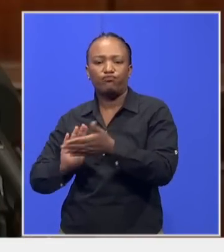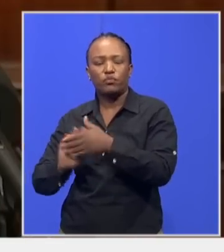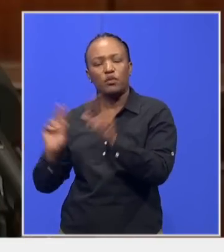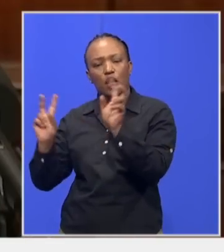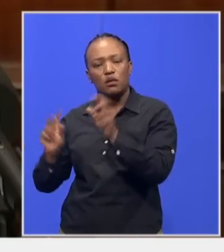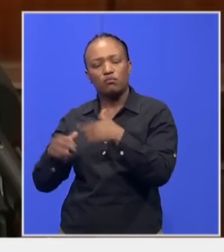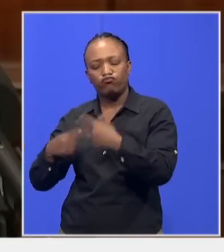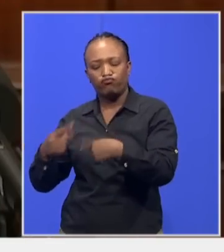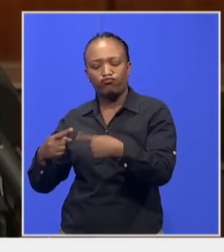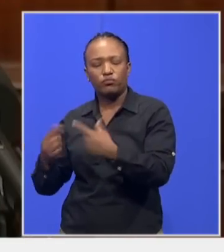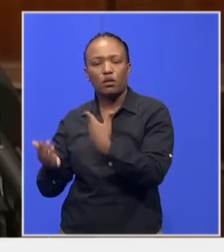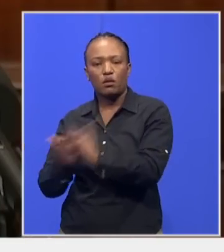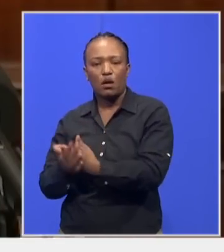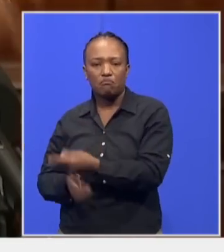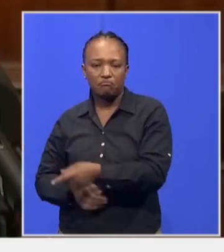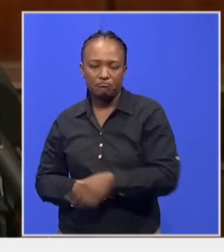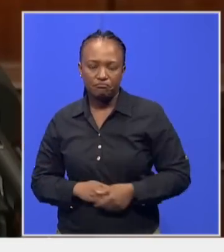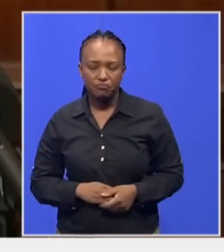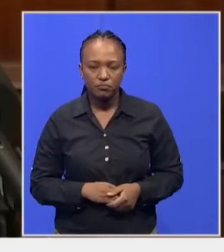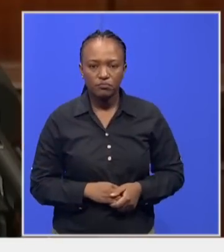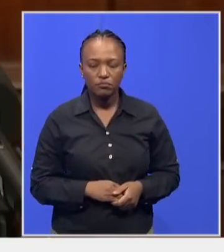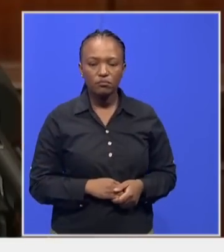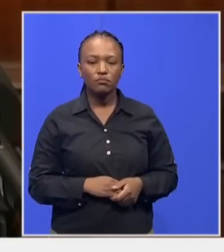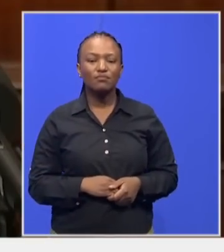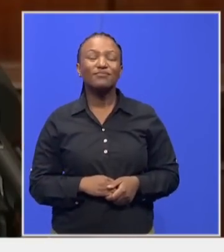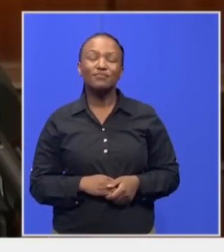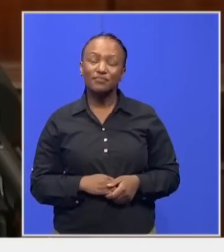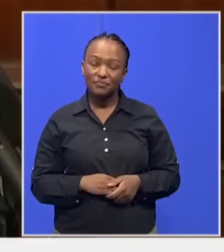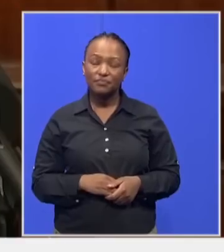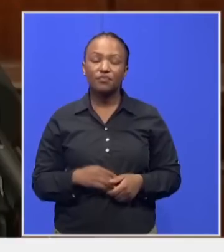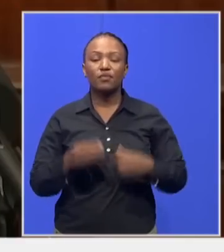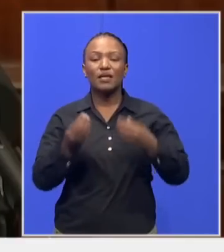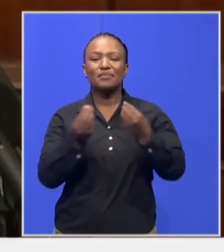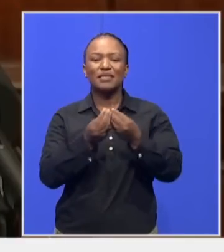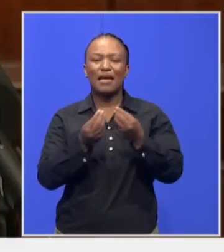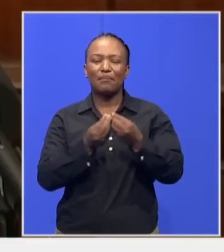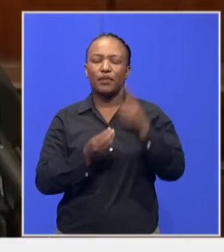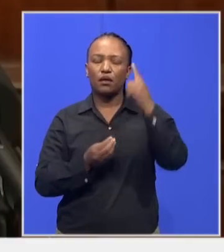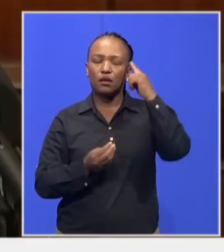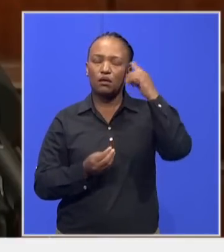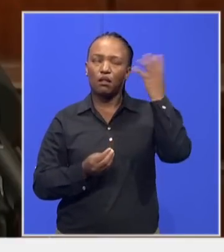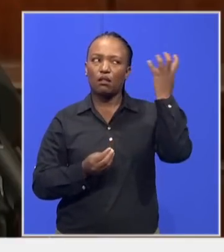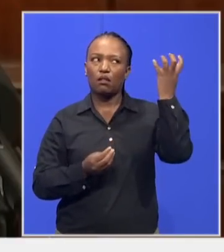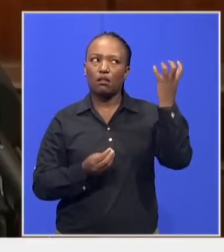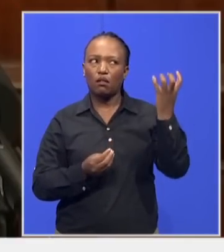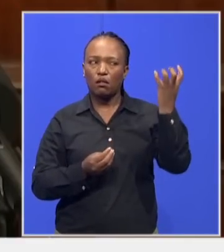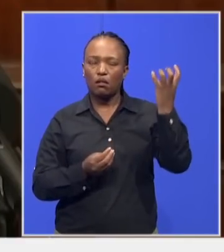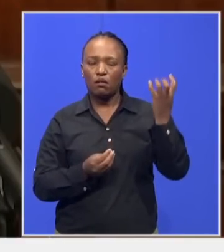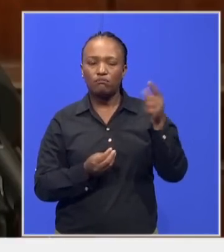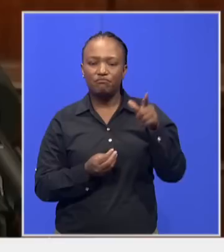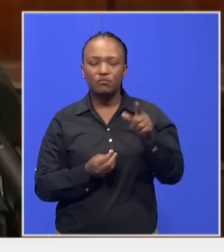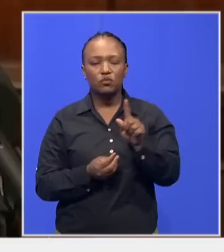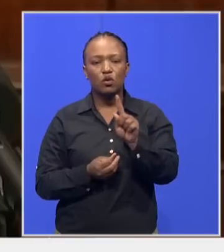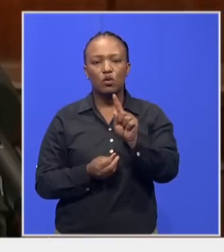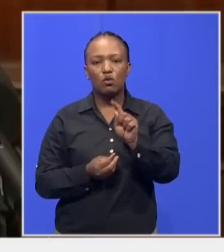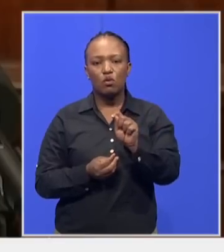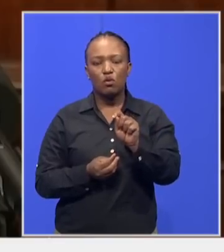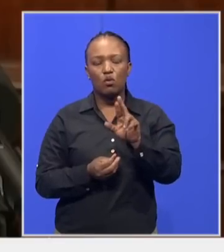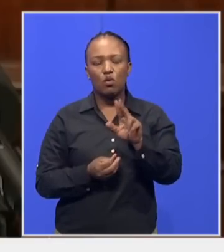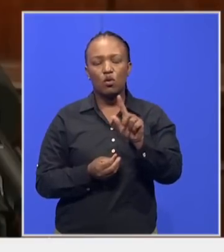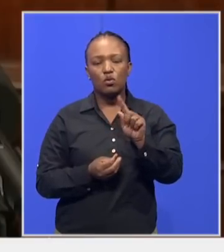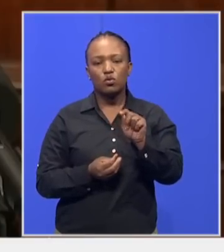that requires attention. And something that is hanging in the air in Tutuga is the fact that it's meant